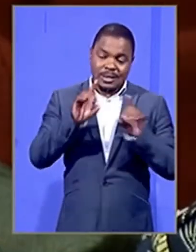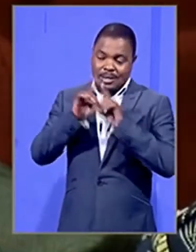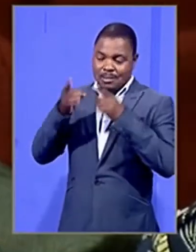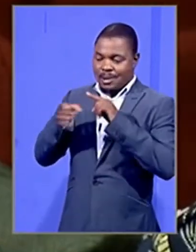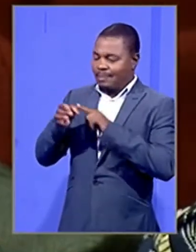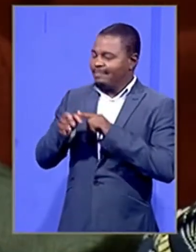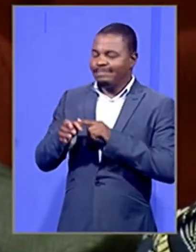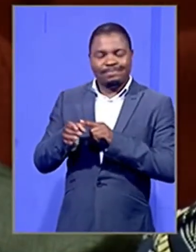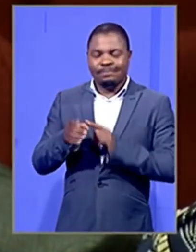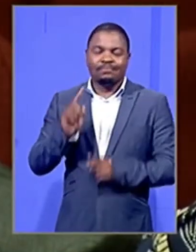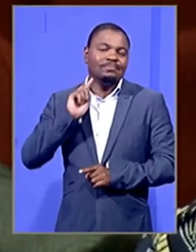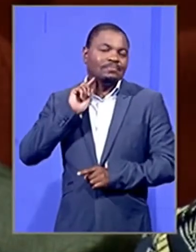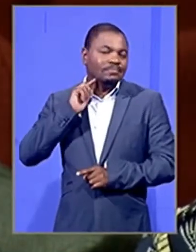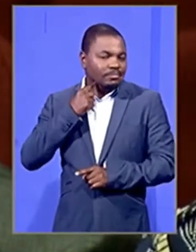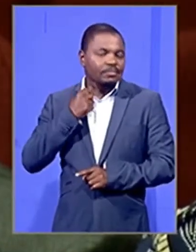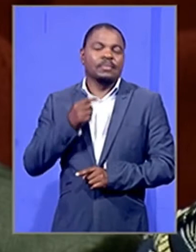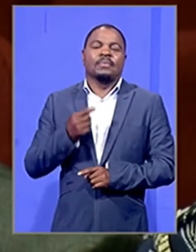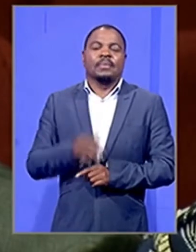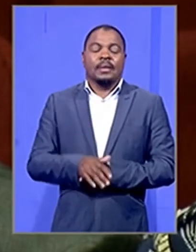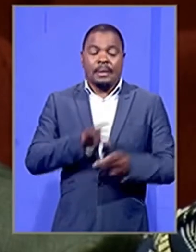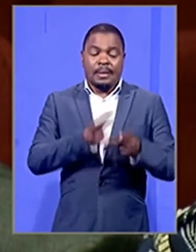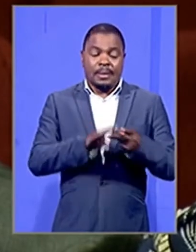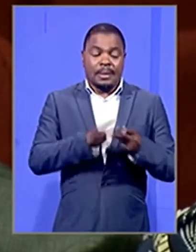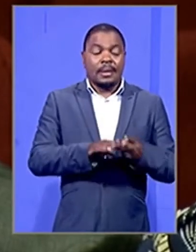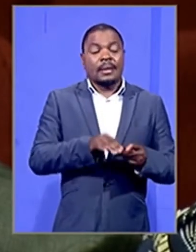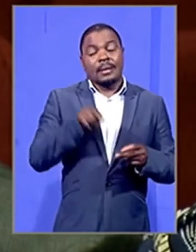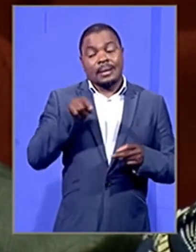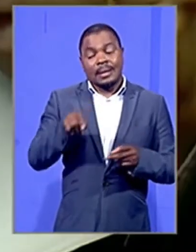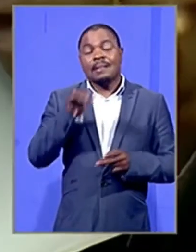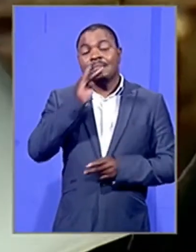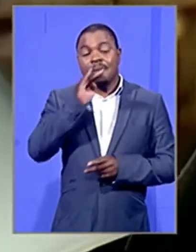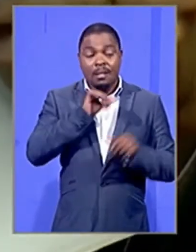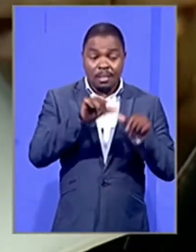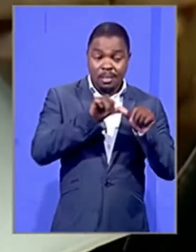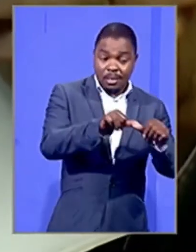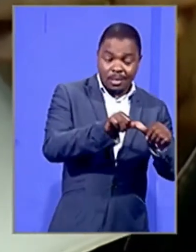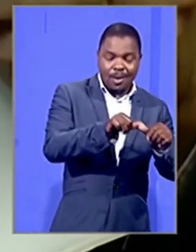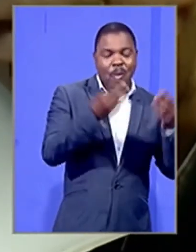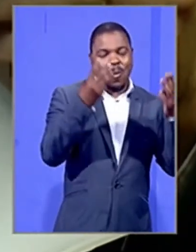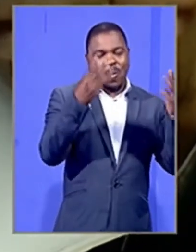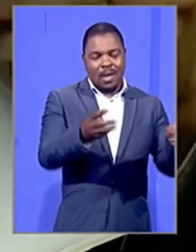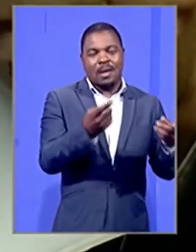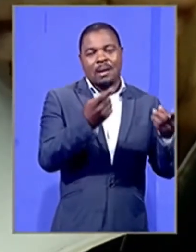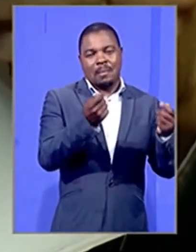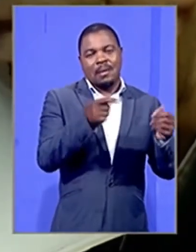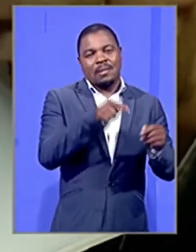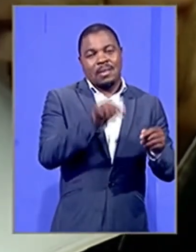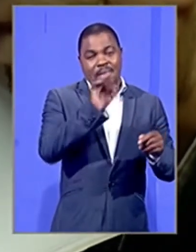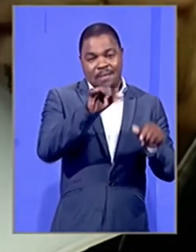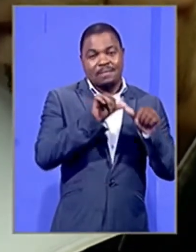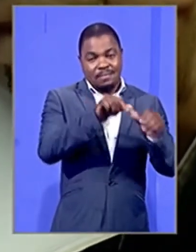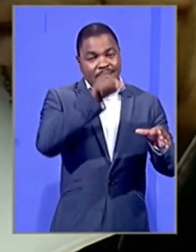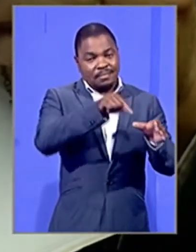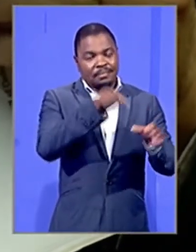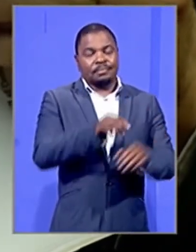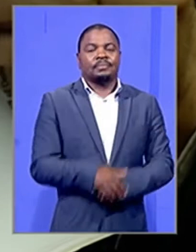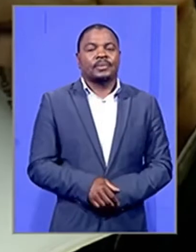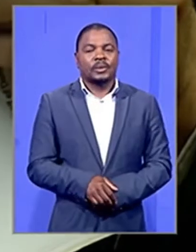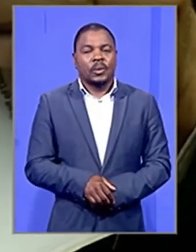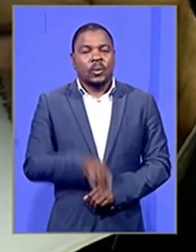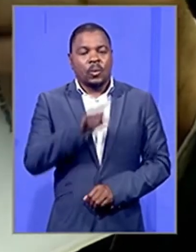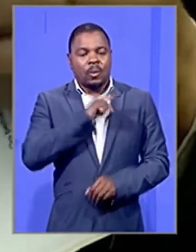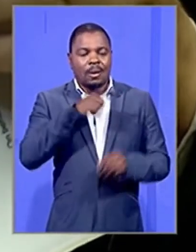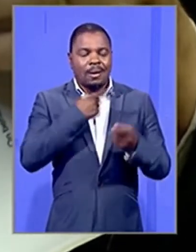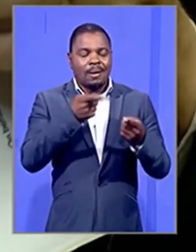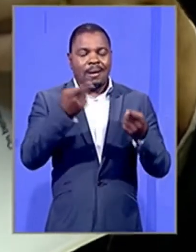le lahlehisa setjhaba le hore e tlabe e le tshenyo ya tjhelete ya setjhaba ha o ka tswelwa pele ka tumellano e